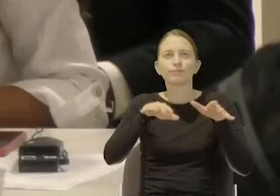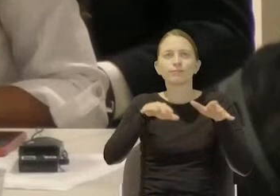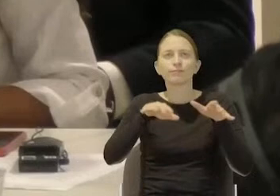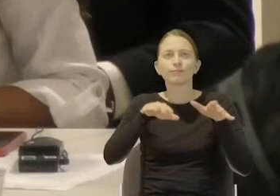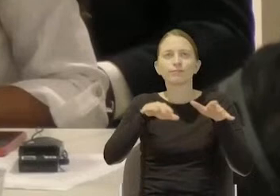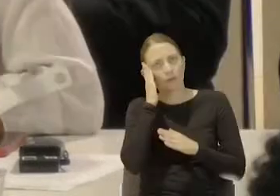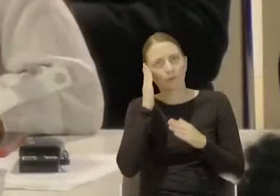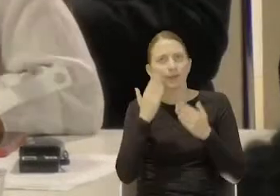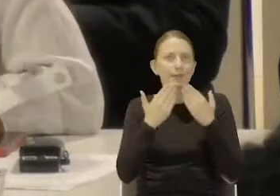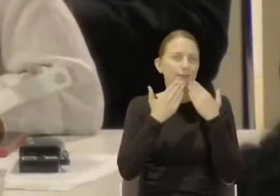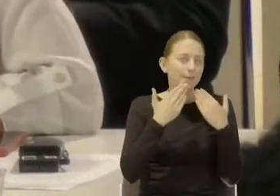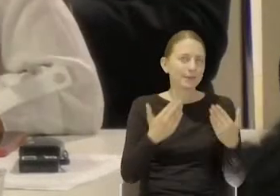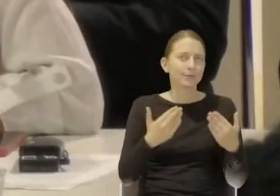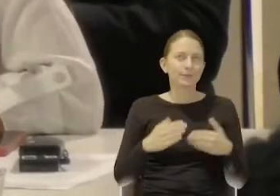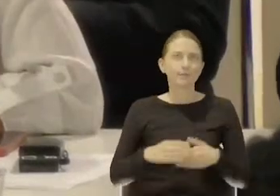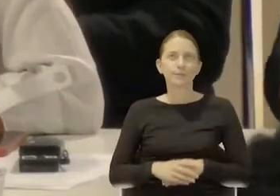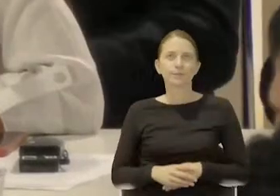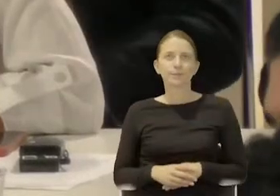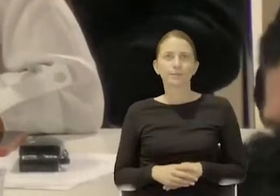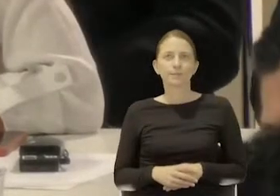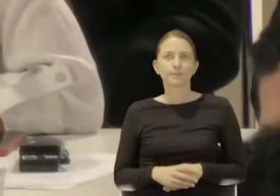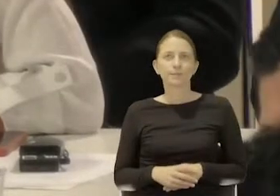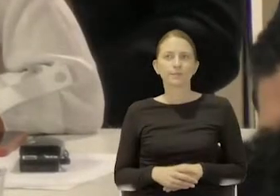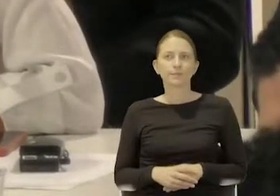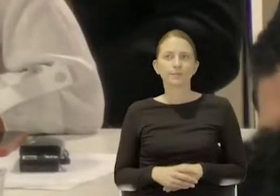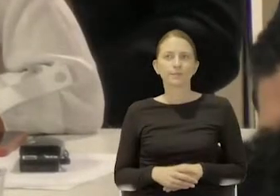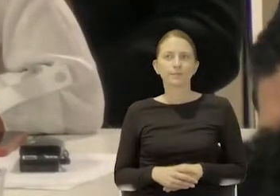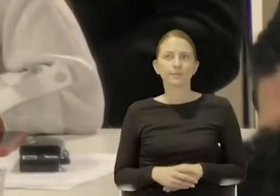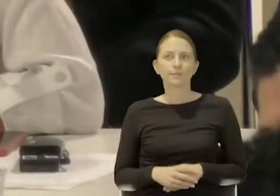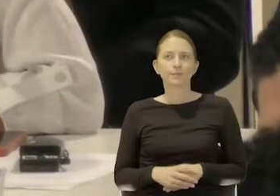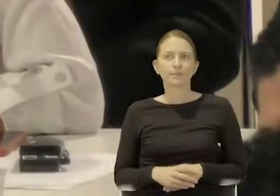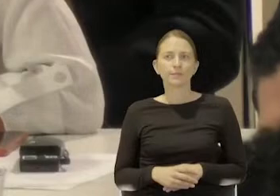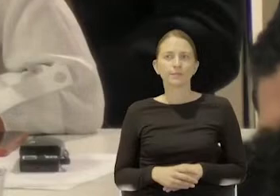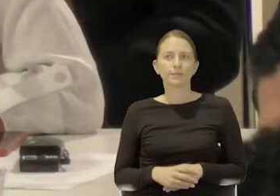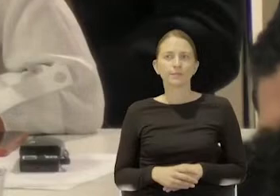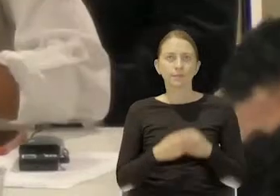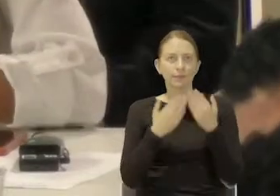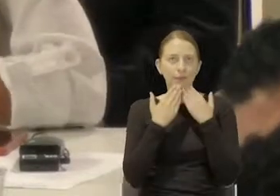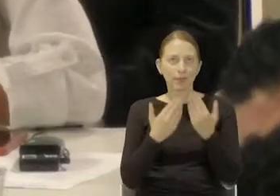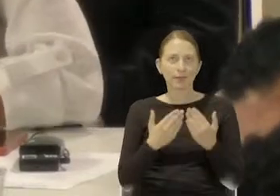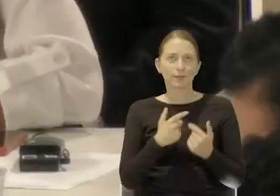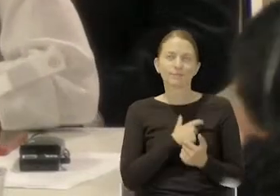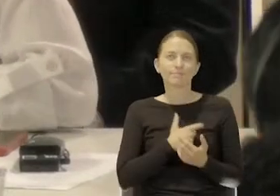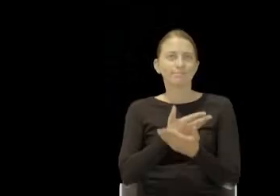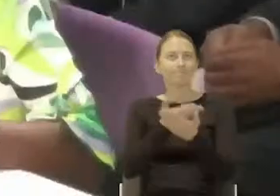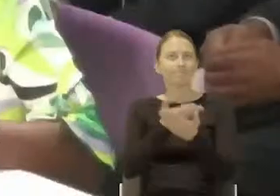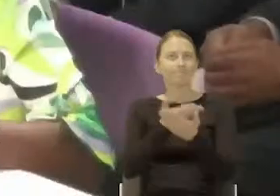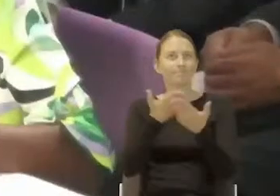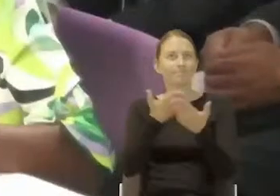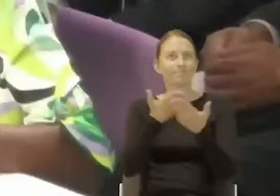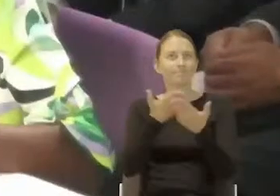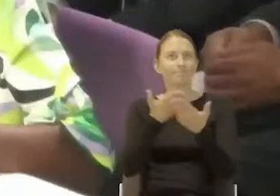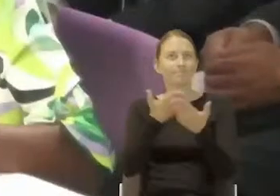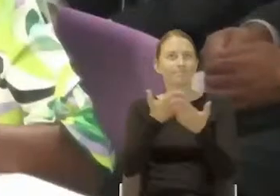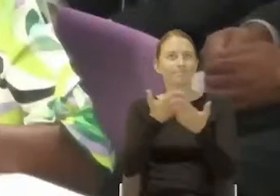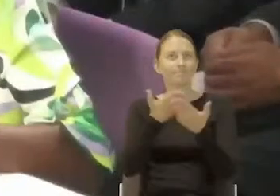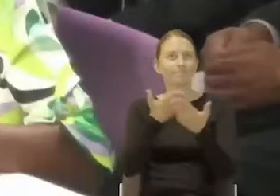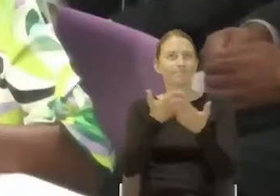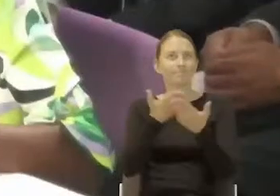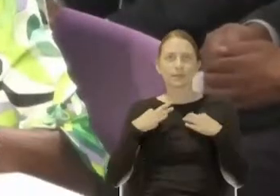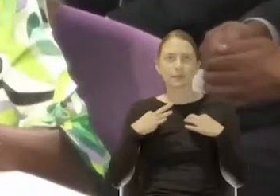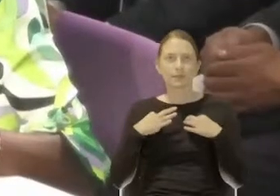contribution by the Deputy Executive Secretary in the Ministry of Regional Development in Brazil. Thank you, ma'am. Allow me now